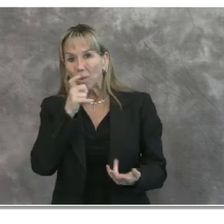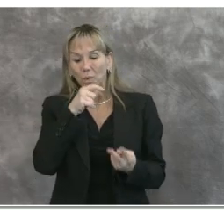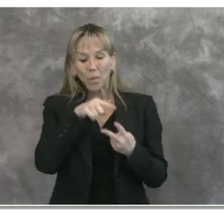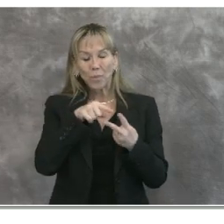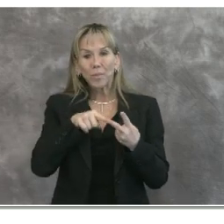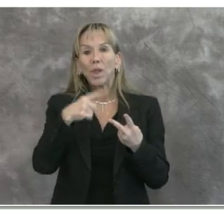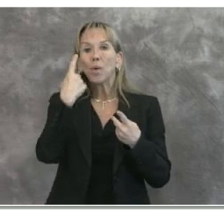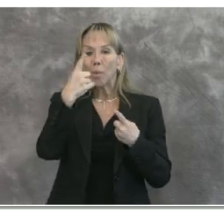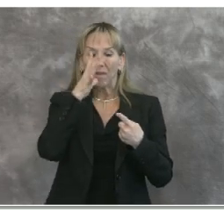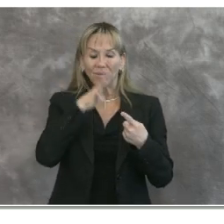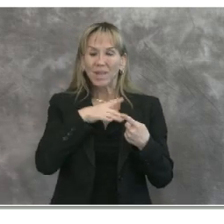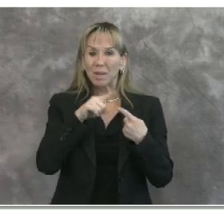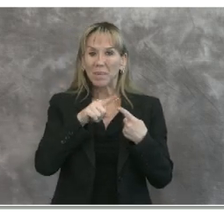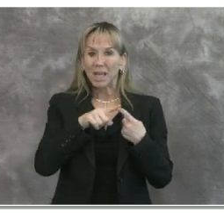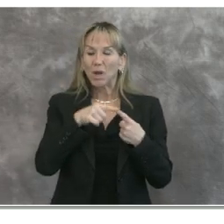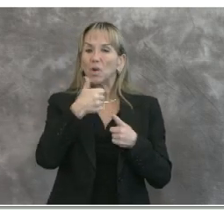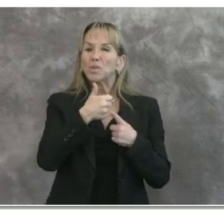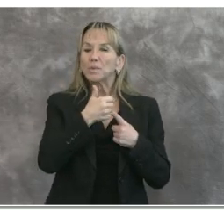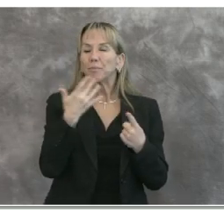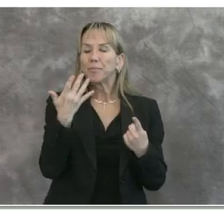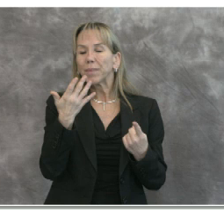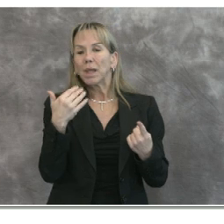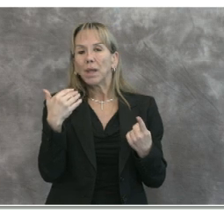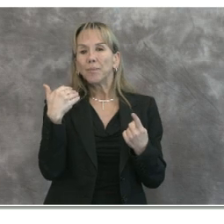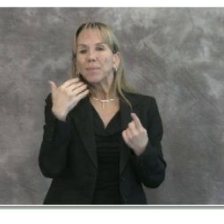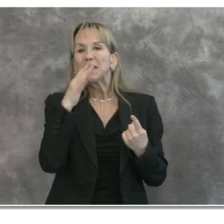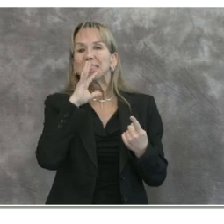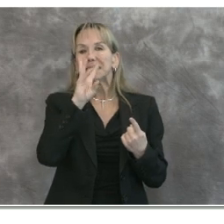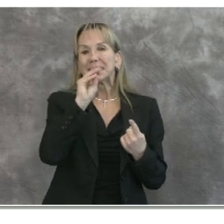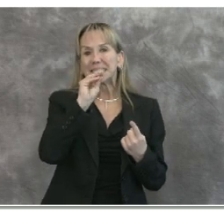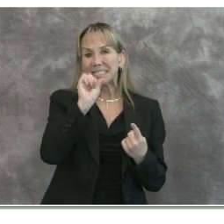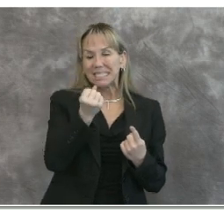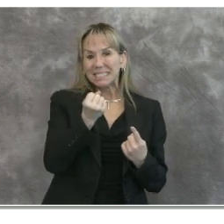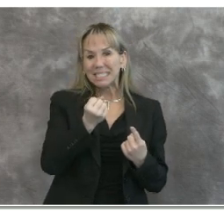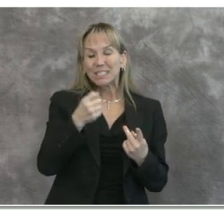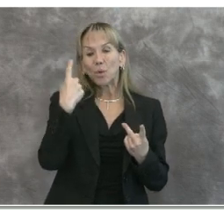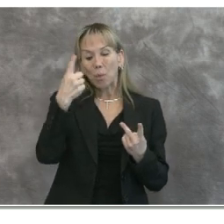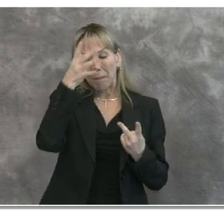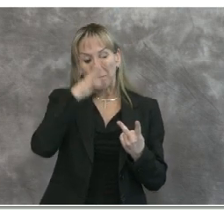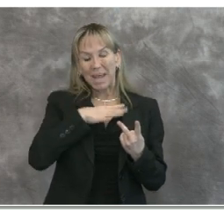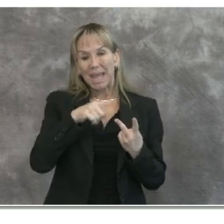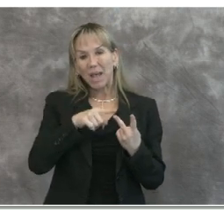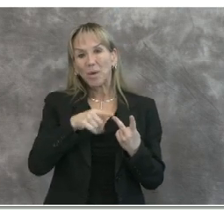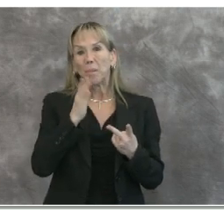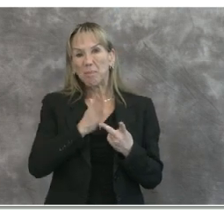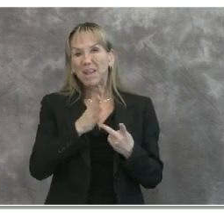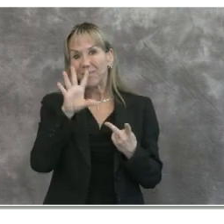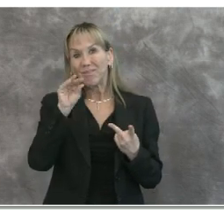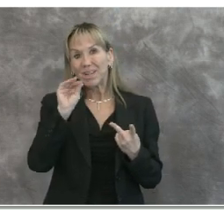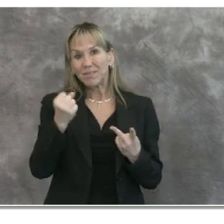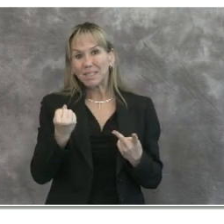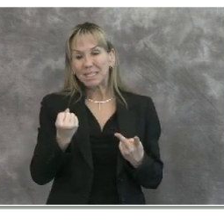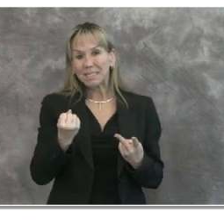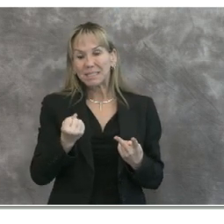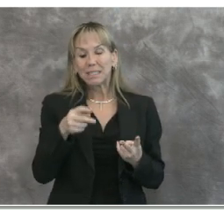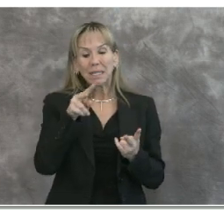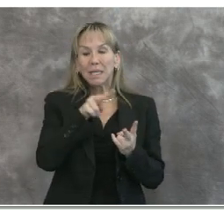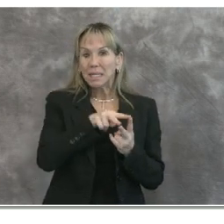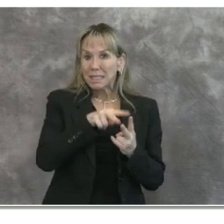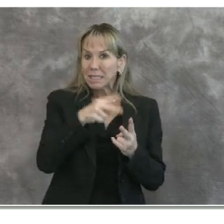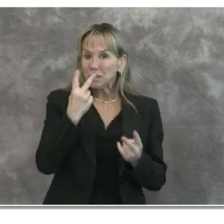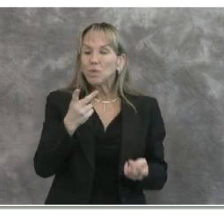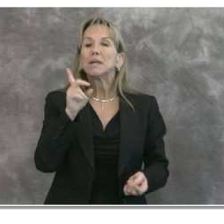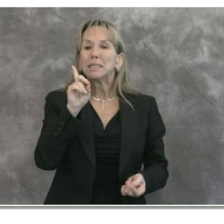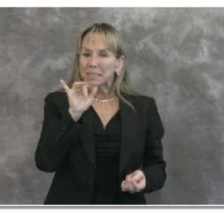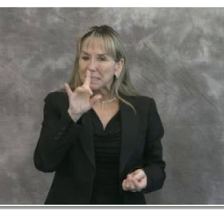1 female in her early 60s and 1 male in his mid-50s. These 2 additional deaths, these